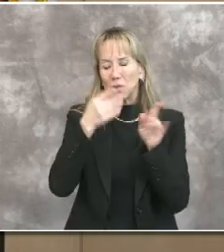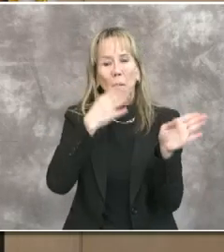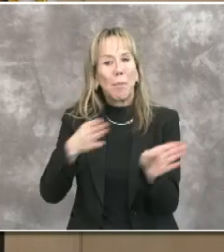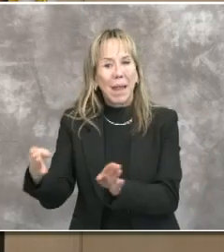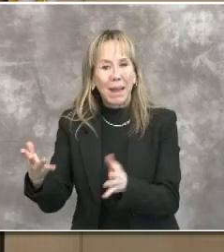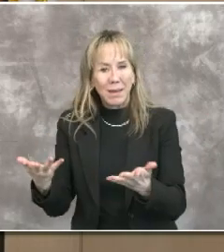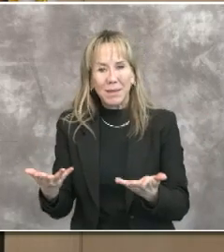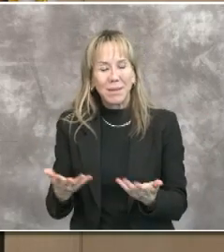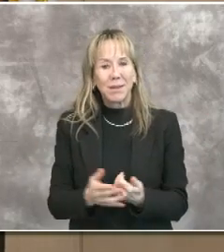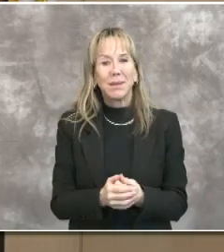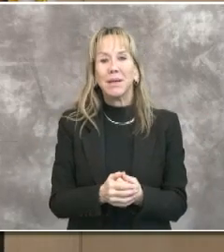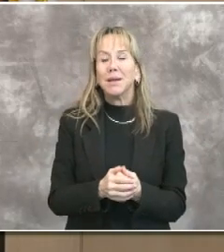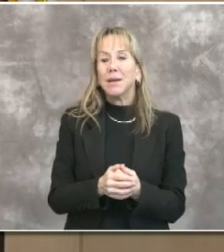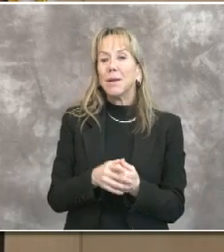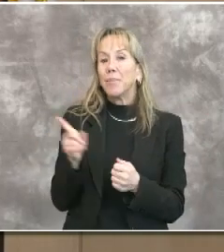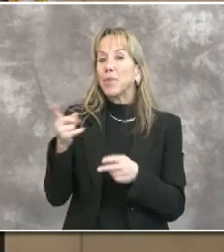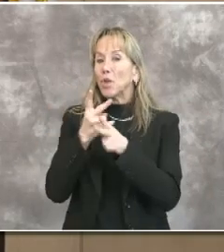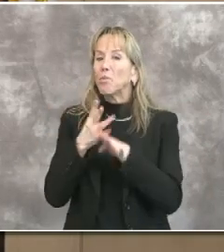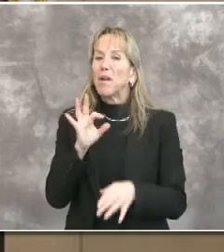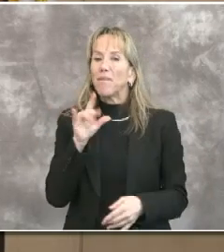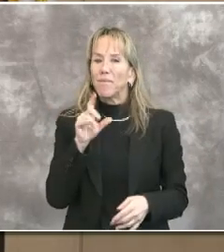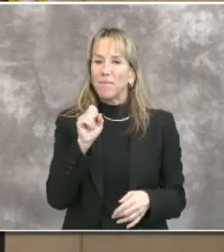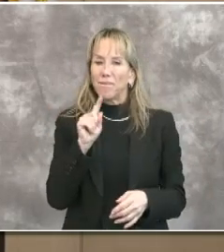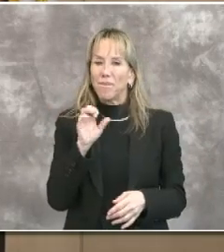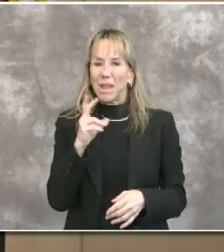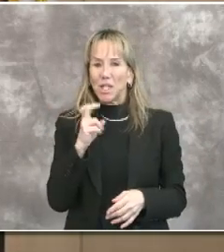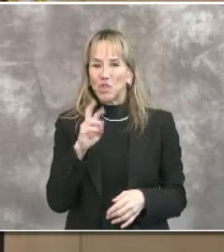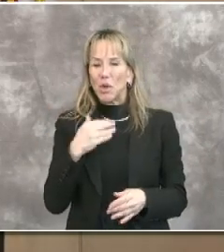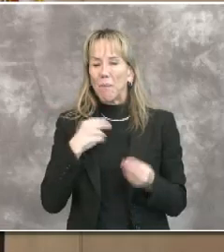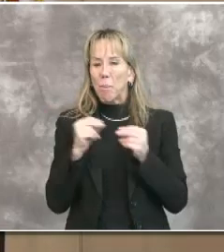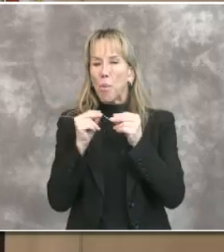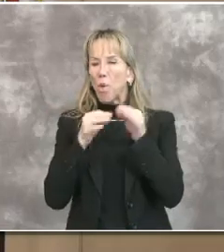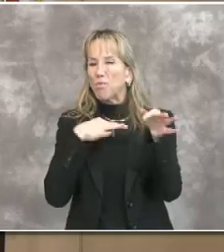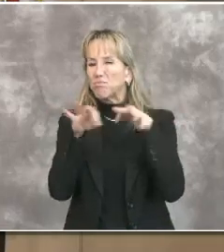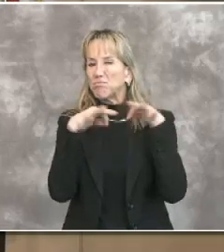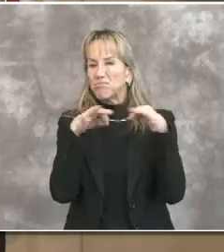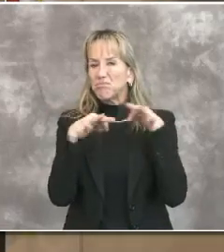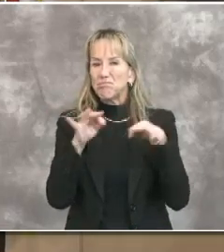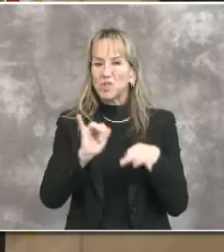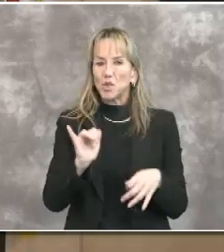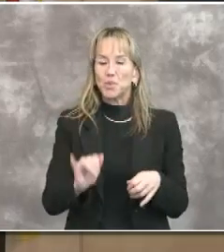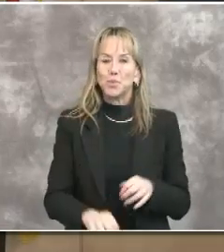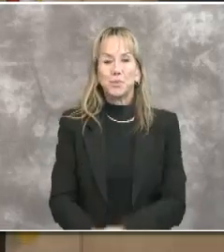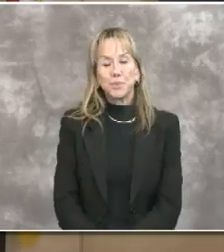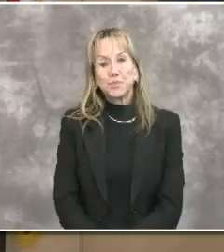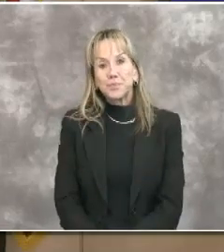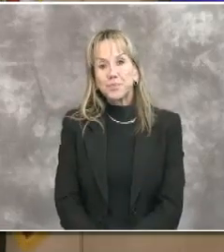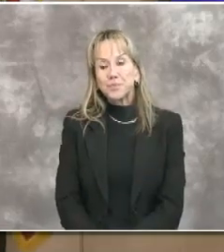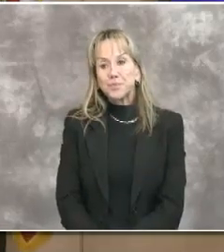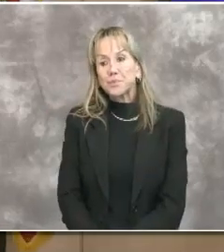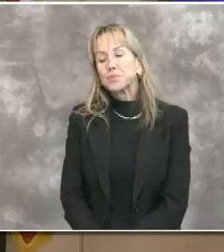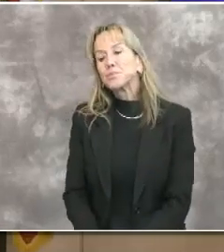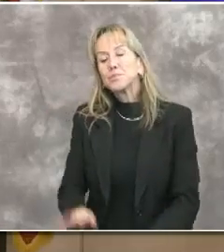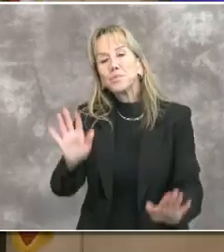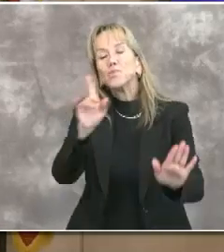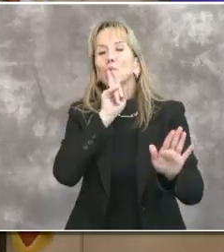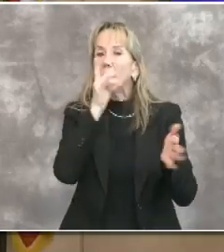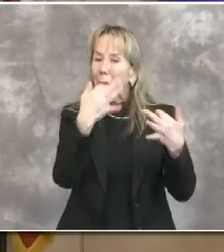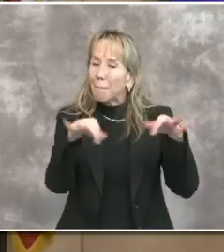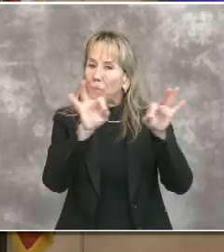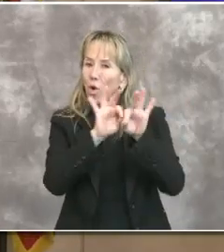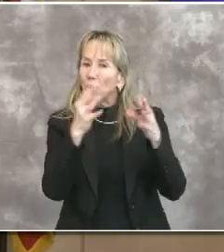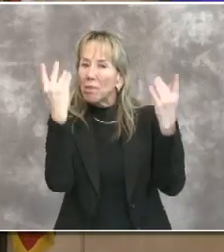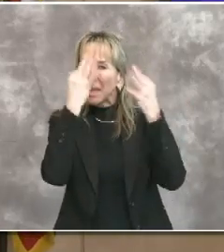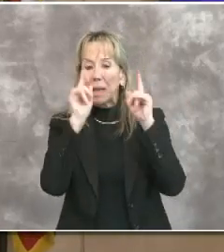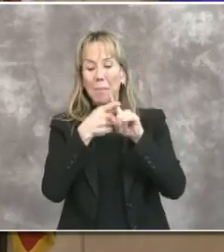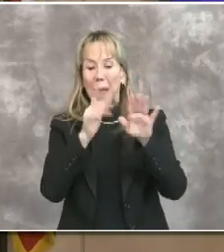And Supervisor Fletcher probably has additional comments as well. Thank you. Matt, it's important to think about beaches